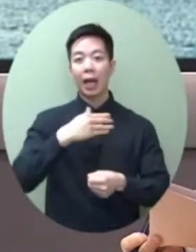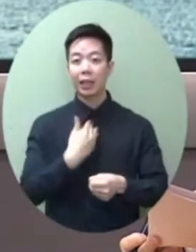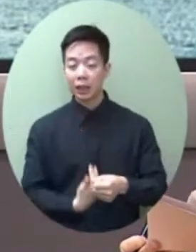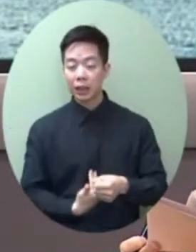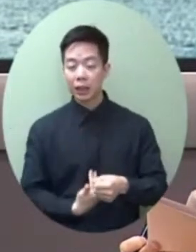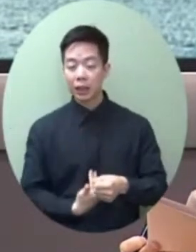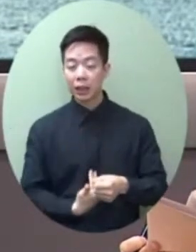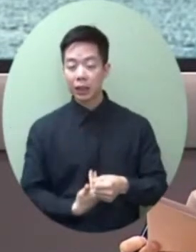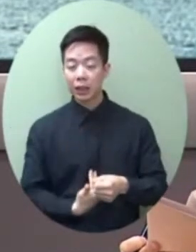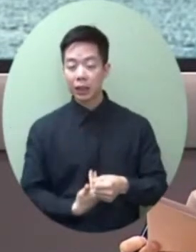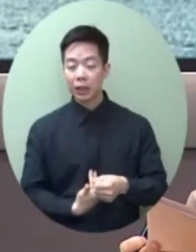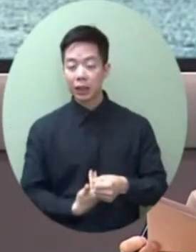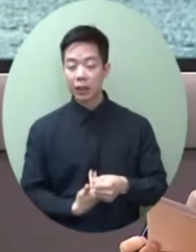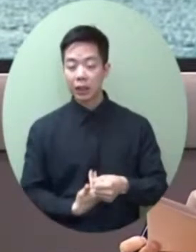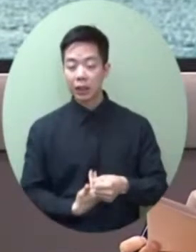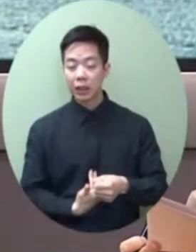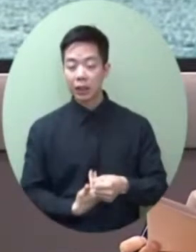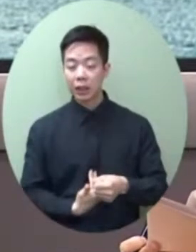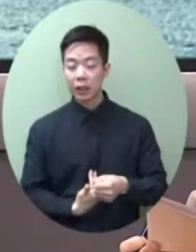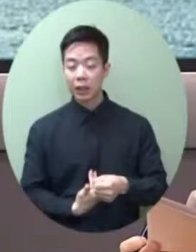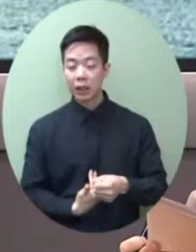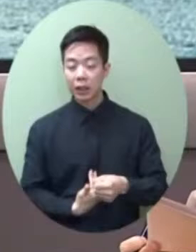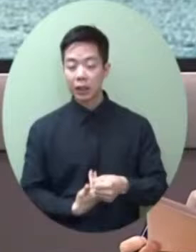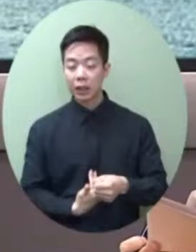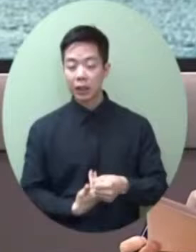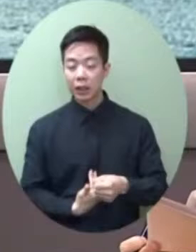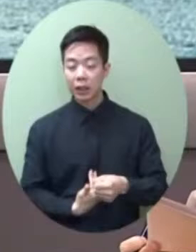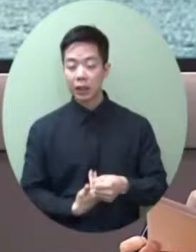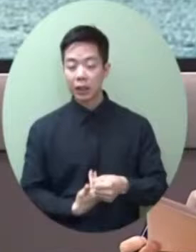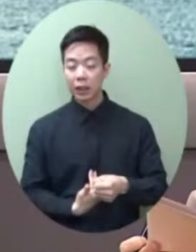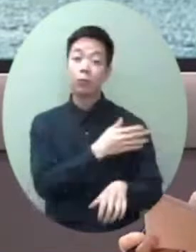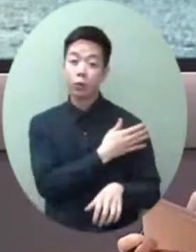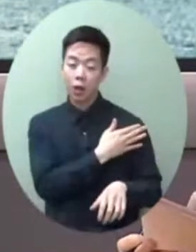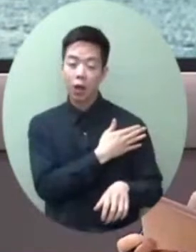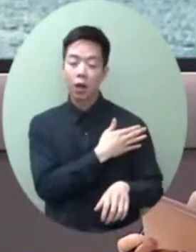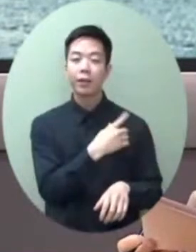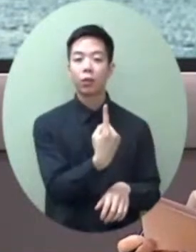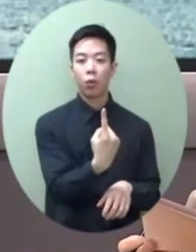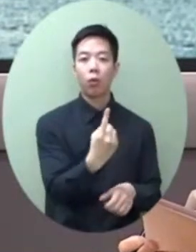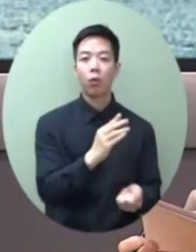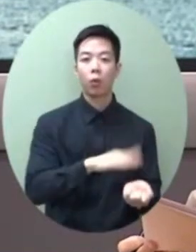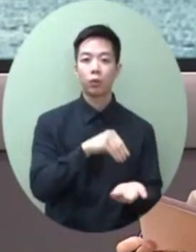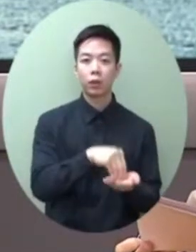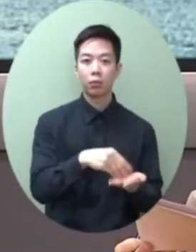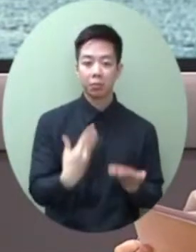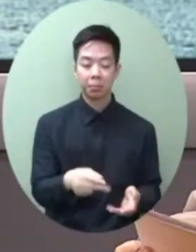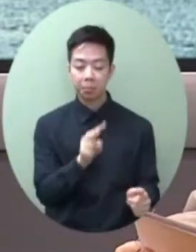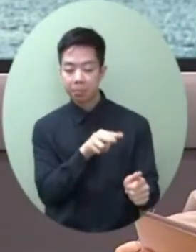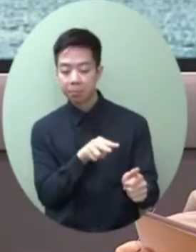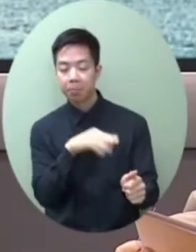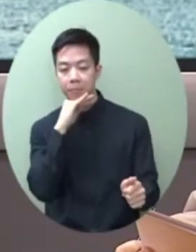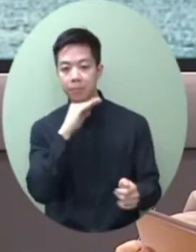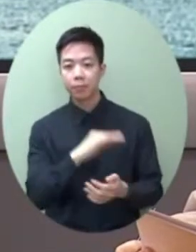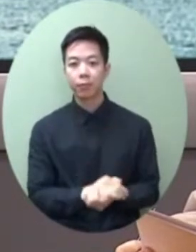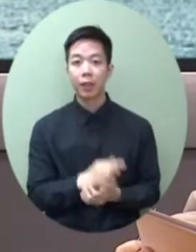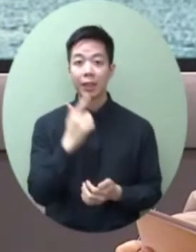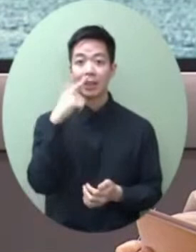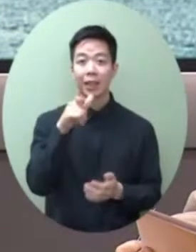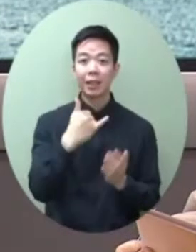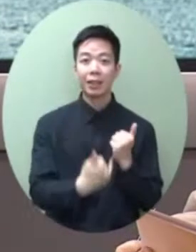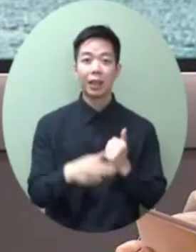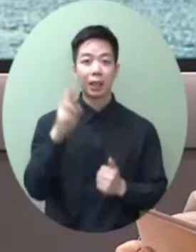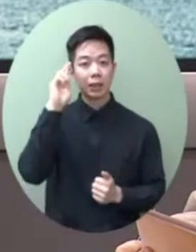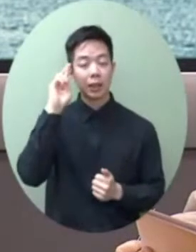And Taipo in Chinese, Ga Yu Wu Zhongshan, we have a clerical staff preliminary